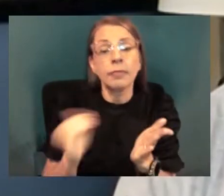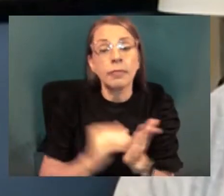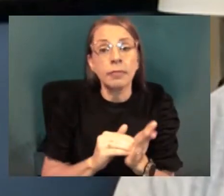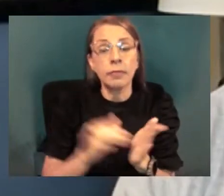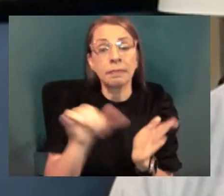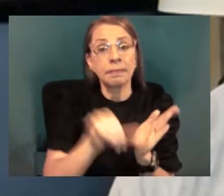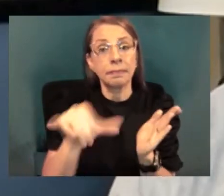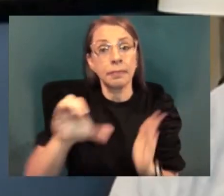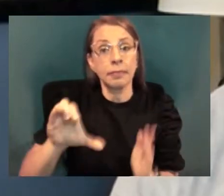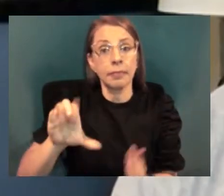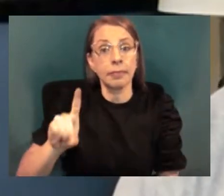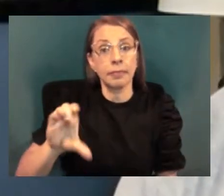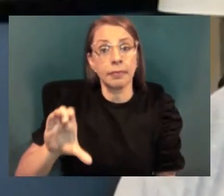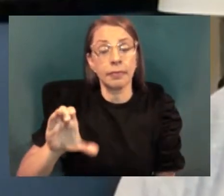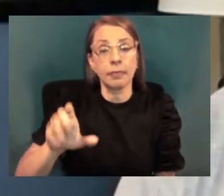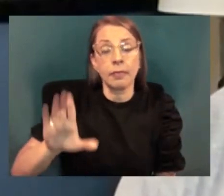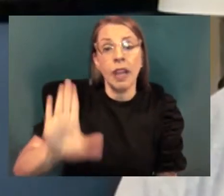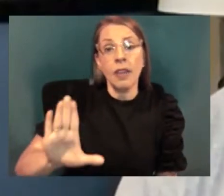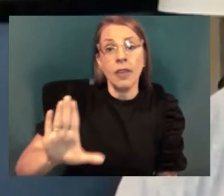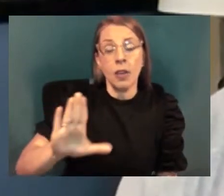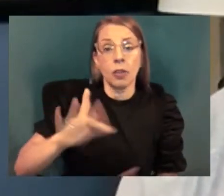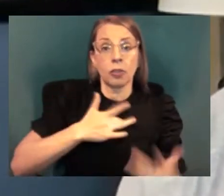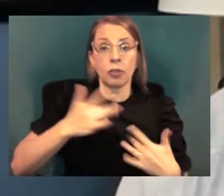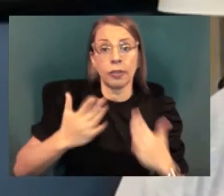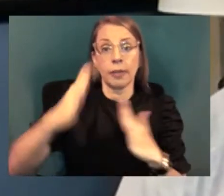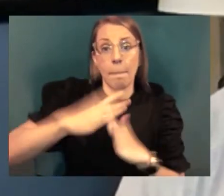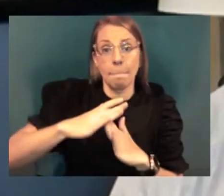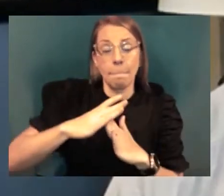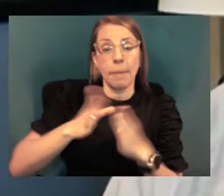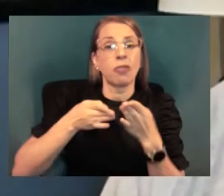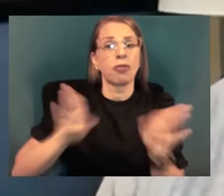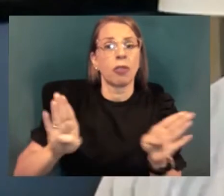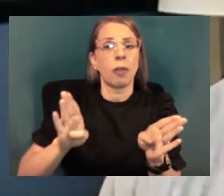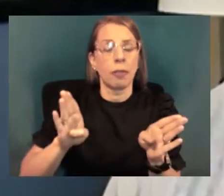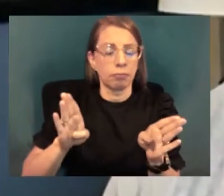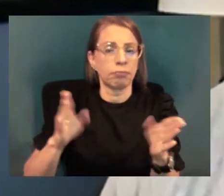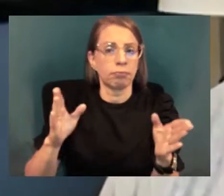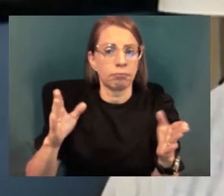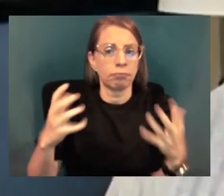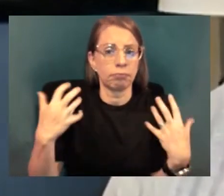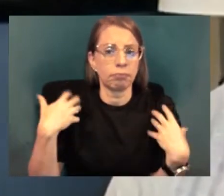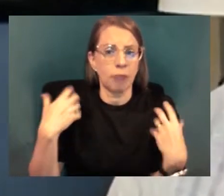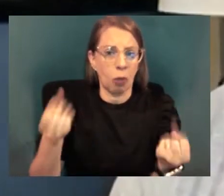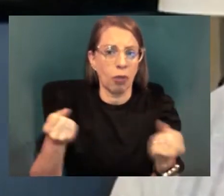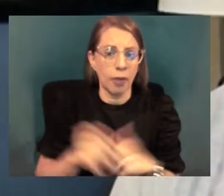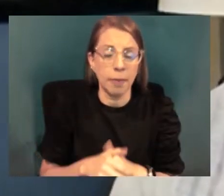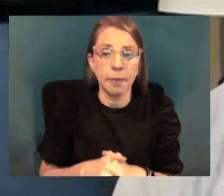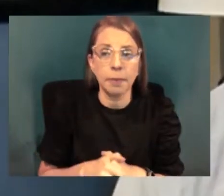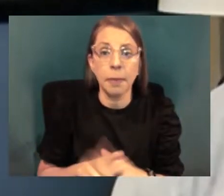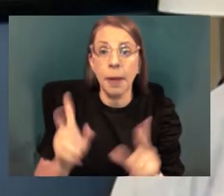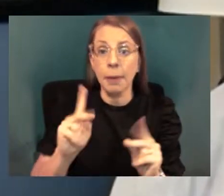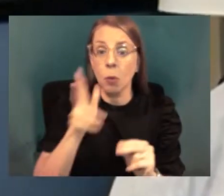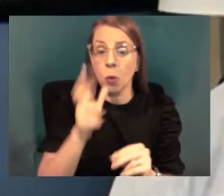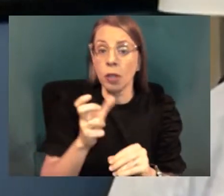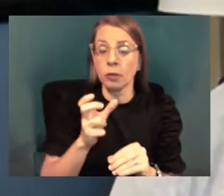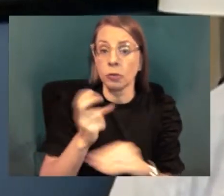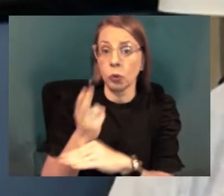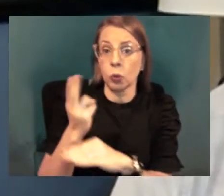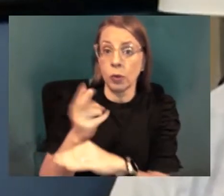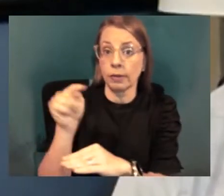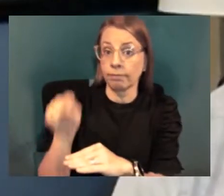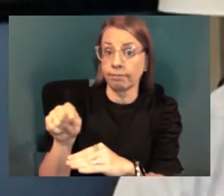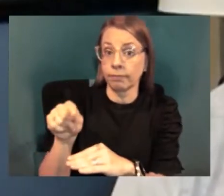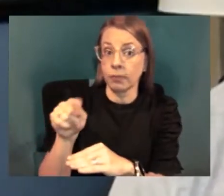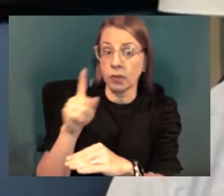the CDC, their main concern is the general public health. So I understand people now will probably use this as